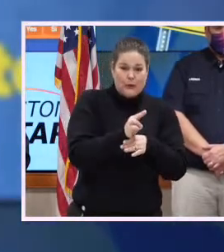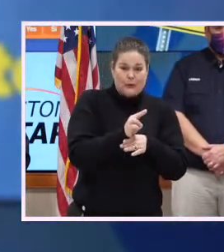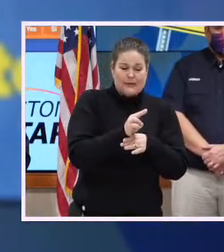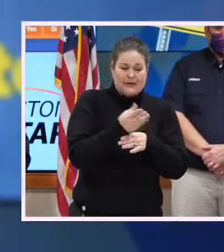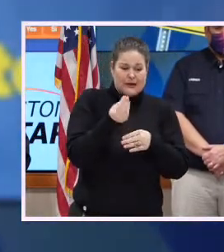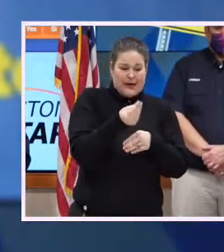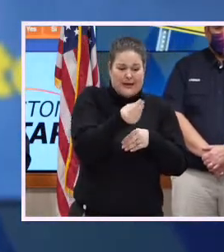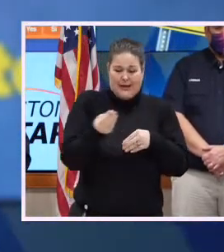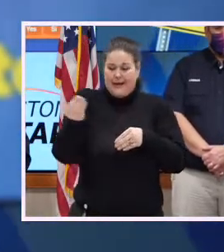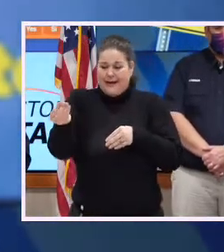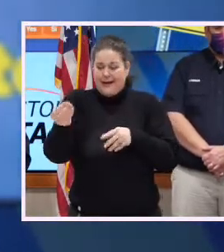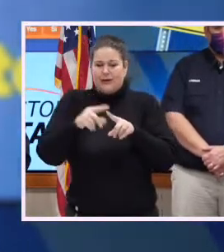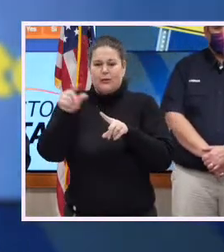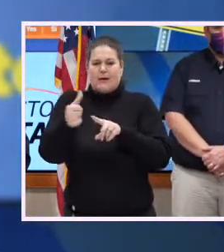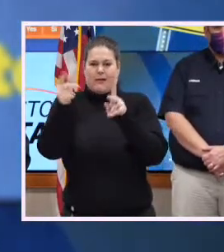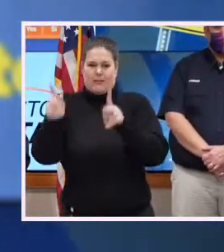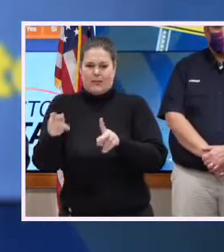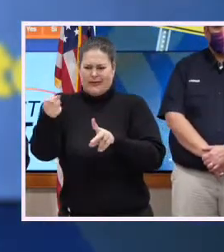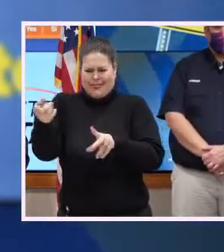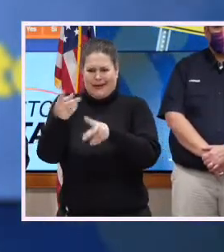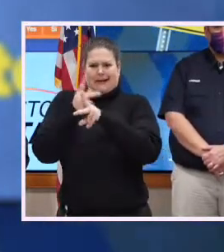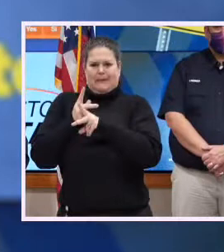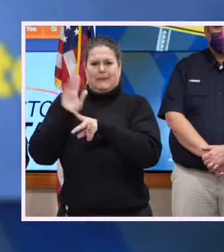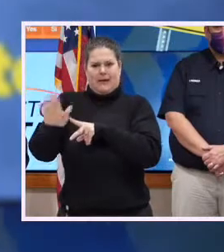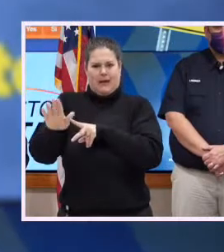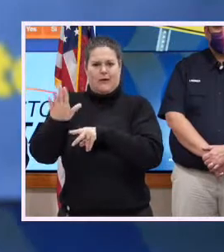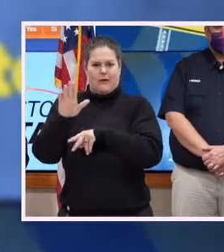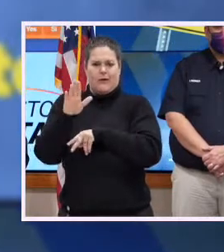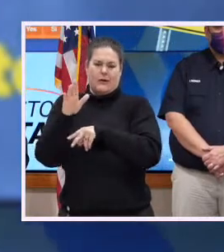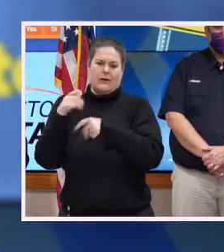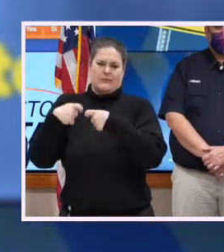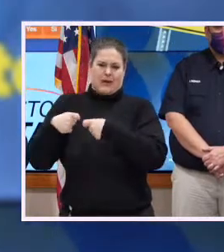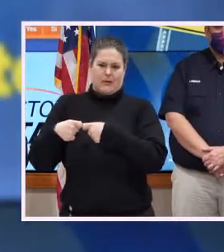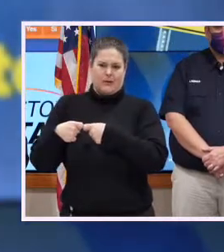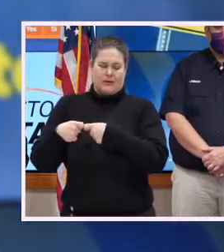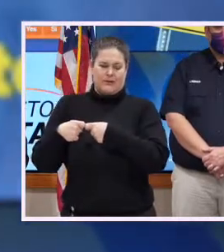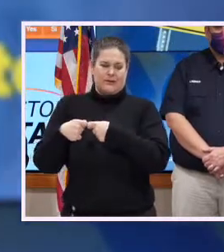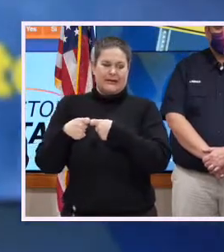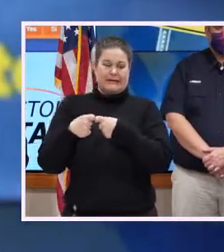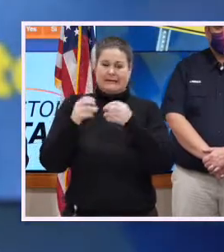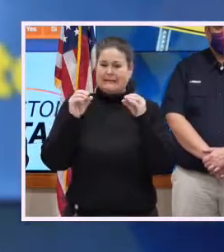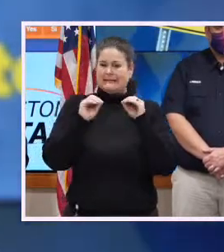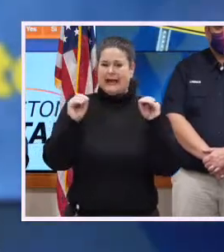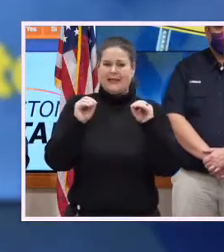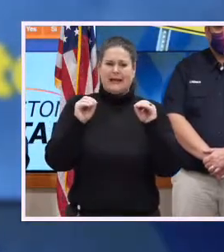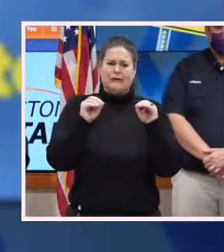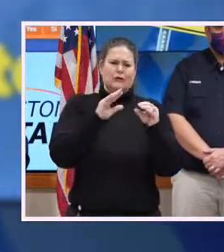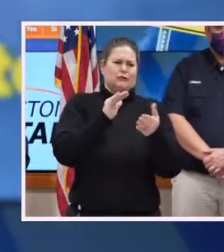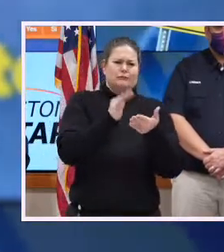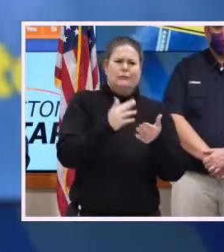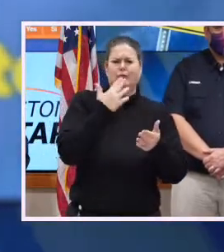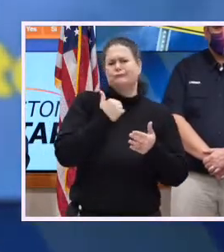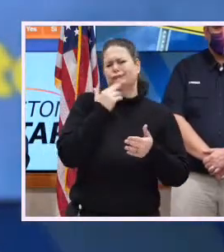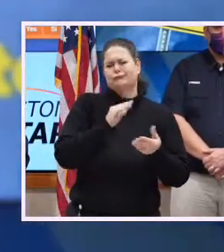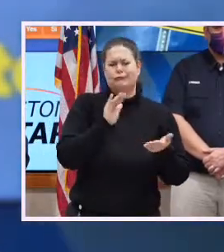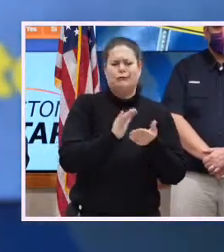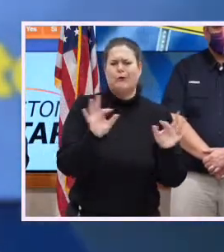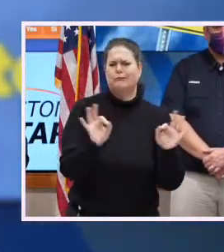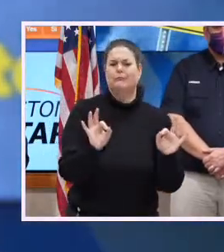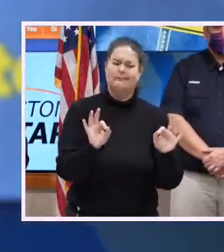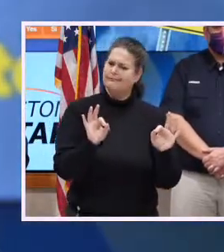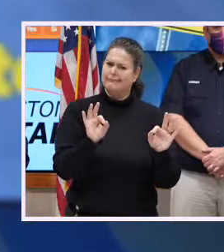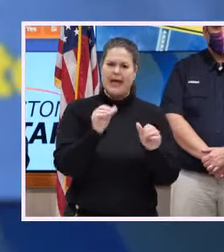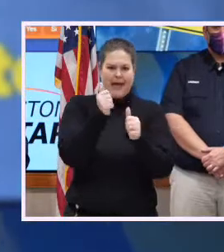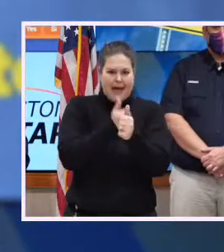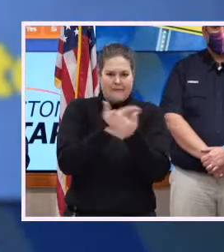County citizens keep their power. There is nothing too small that you can do. When you have